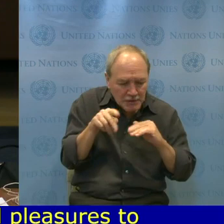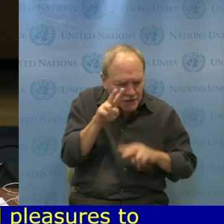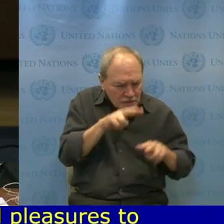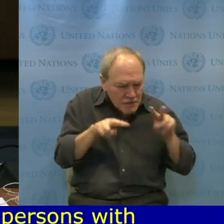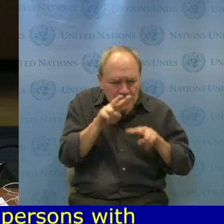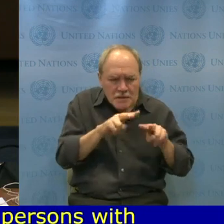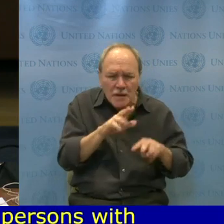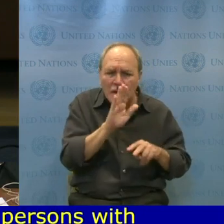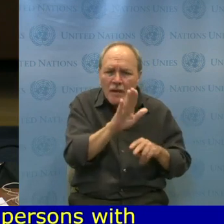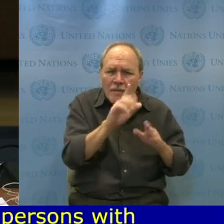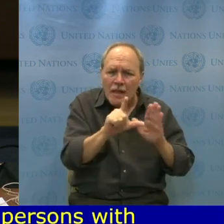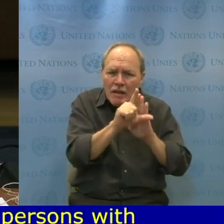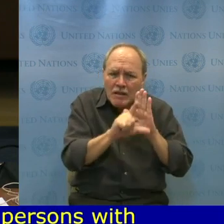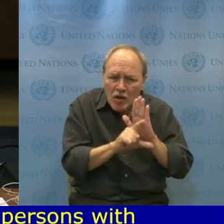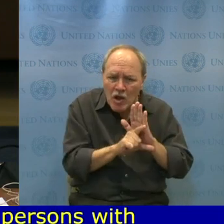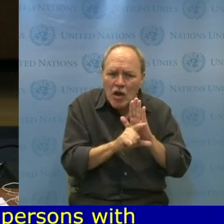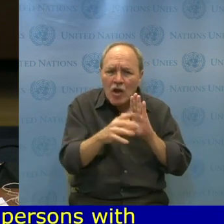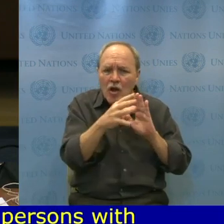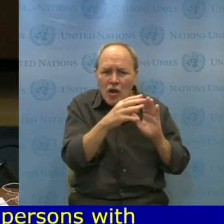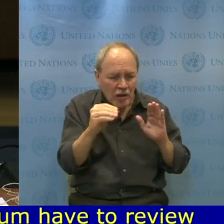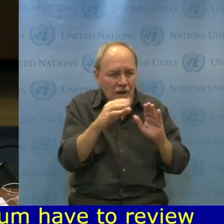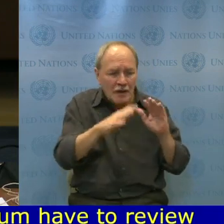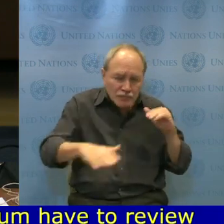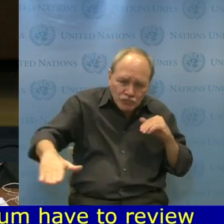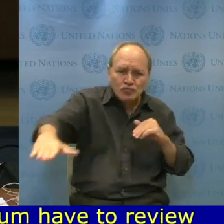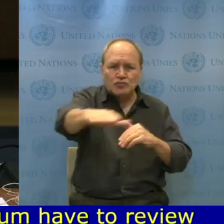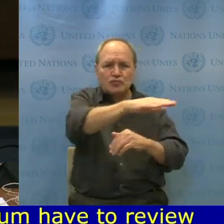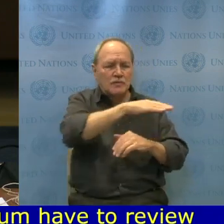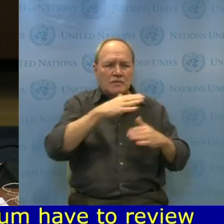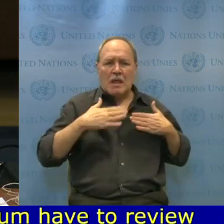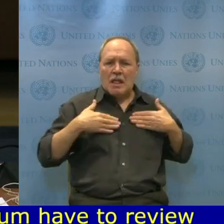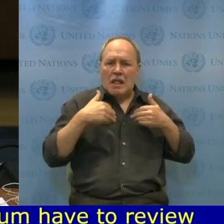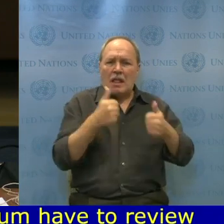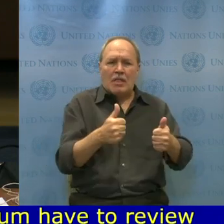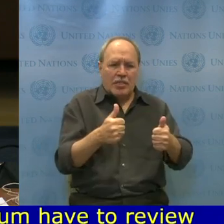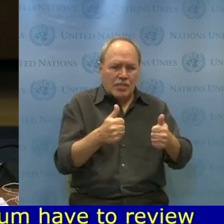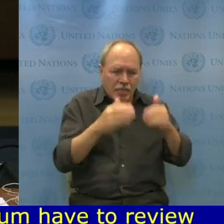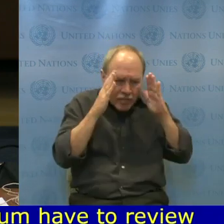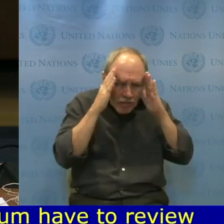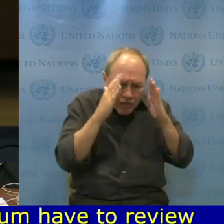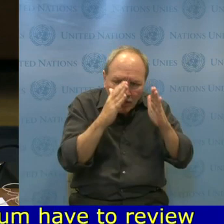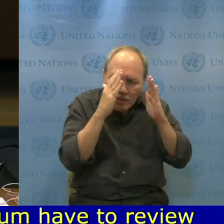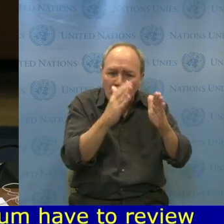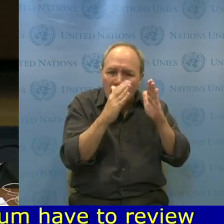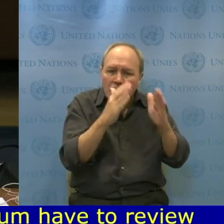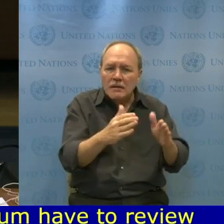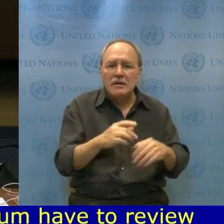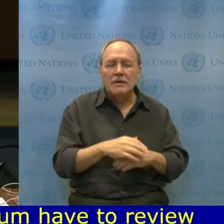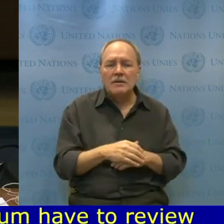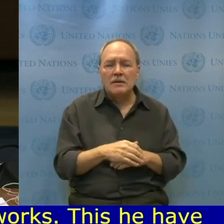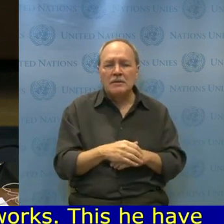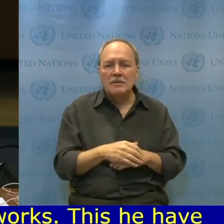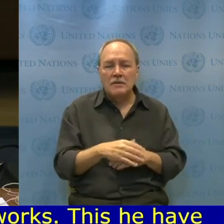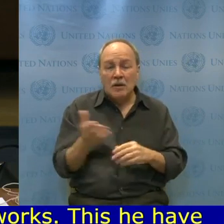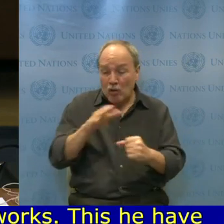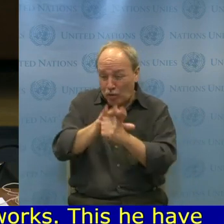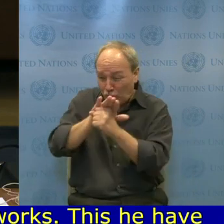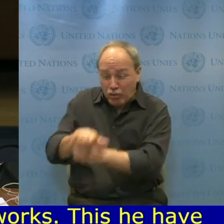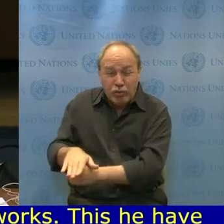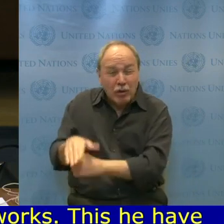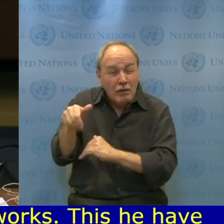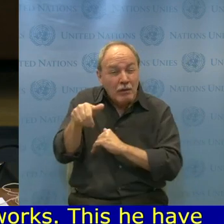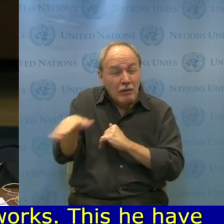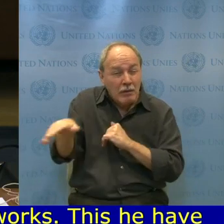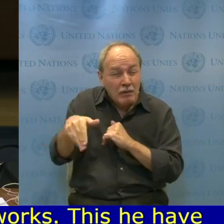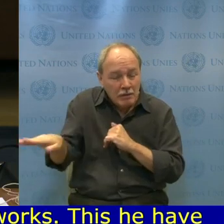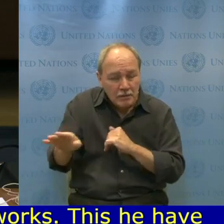on universal health care, improve accessibility to services, ensure that there is no discrimination and that people